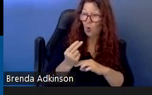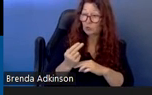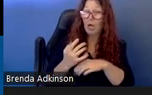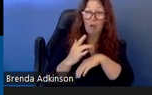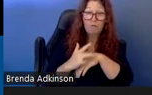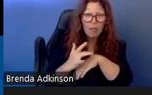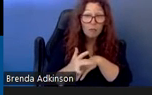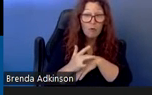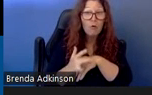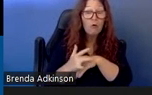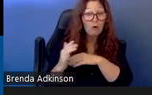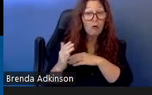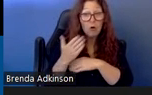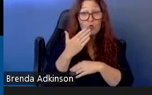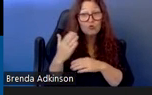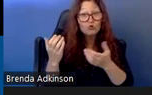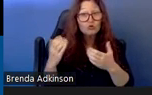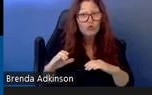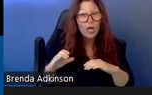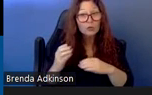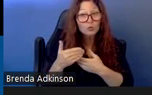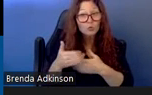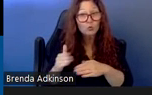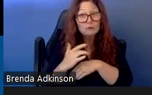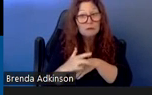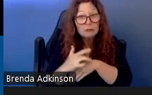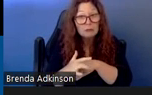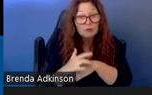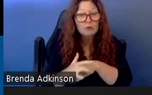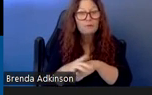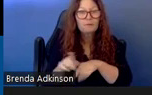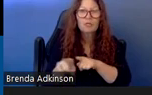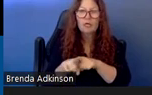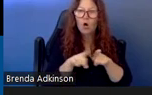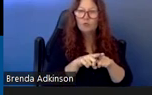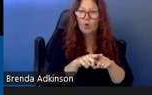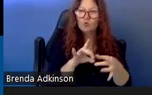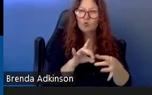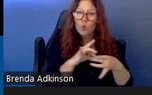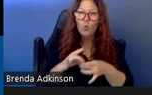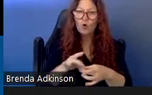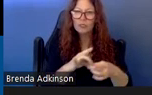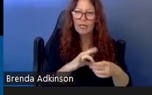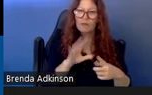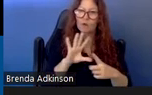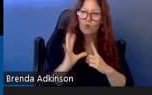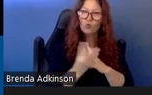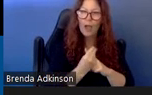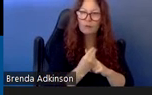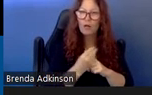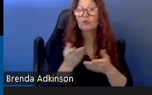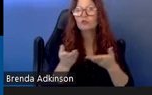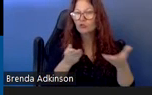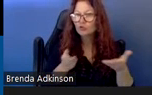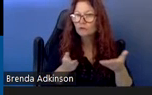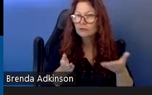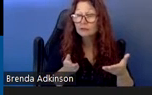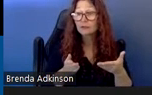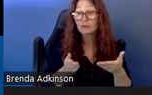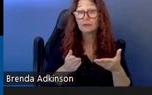and then also to coordinate the wraparound services. TSA is simply a hotel room,